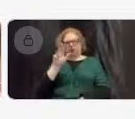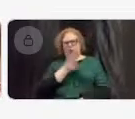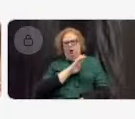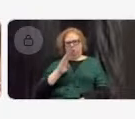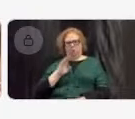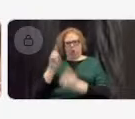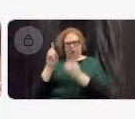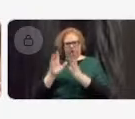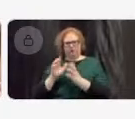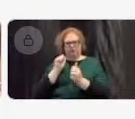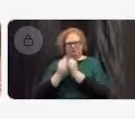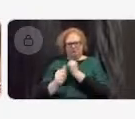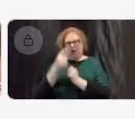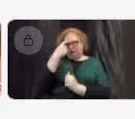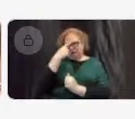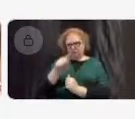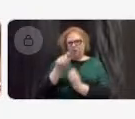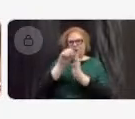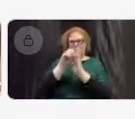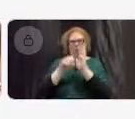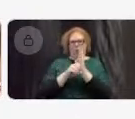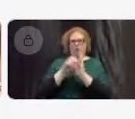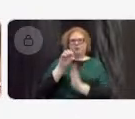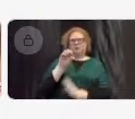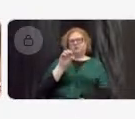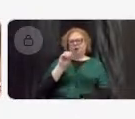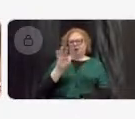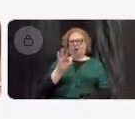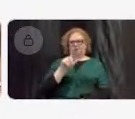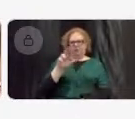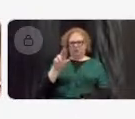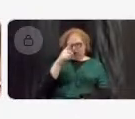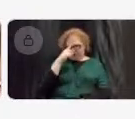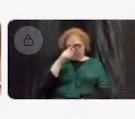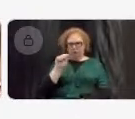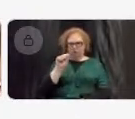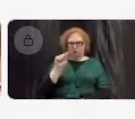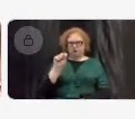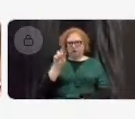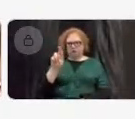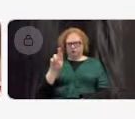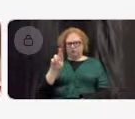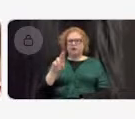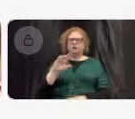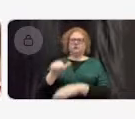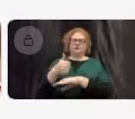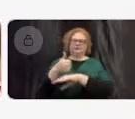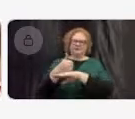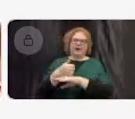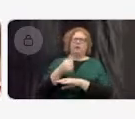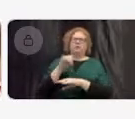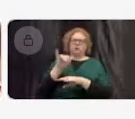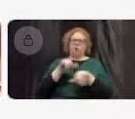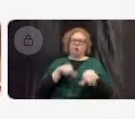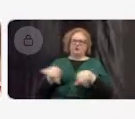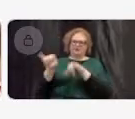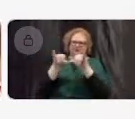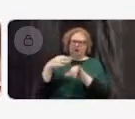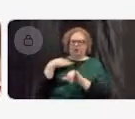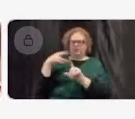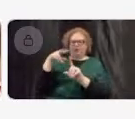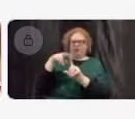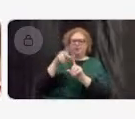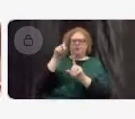of Little Rock. The new ordinance establishes development standards for short-term rentals If approved, the applicant must comply with the